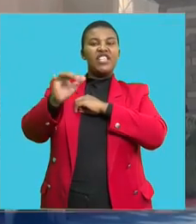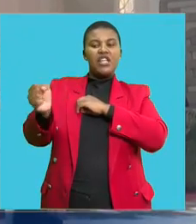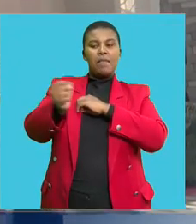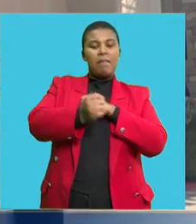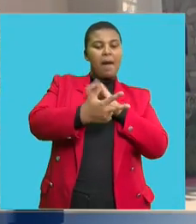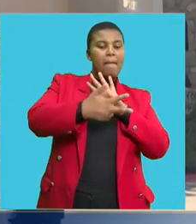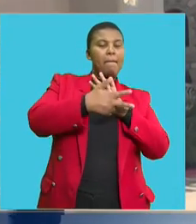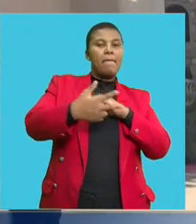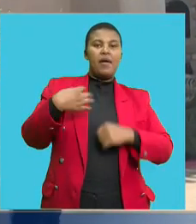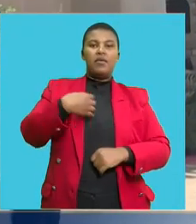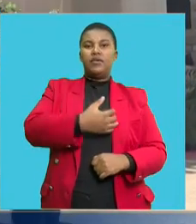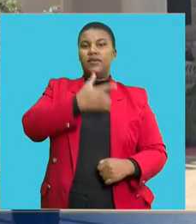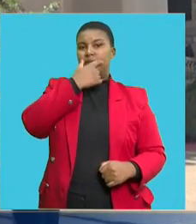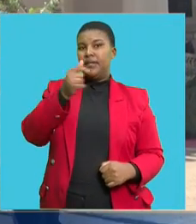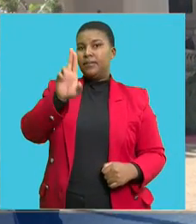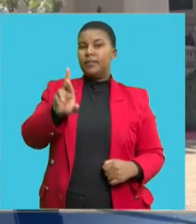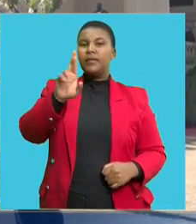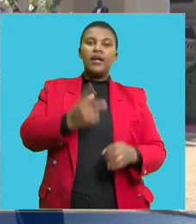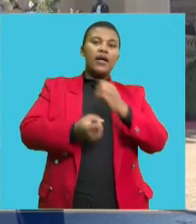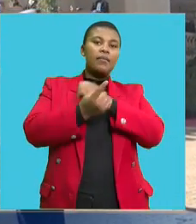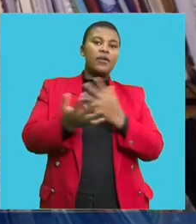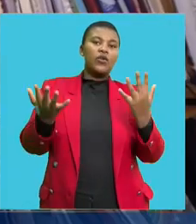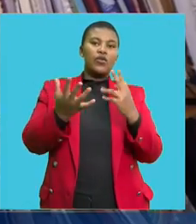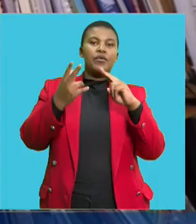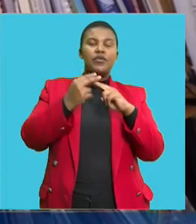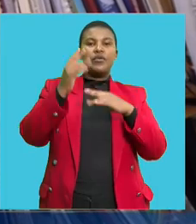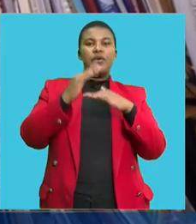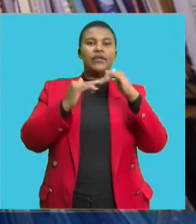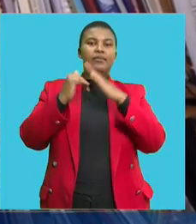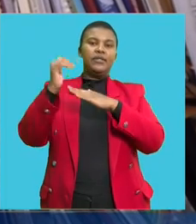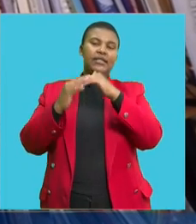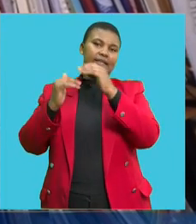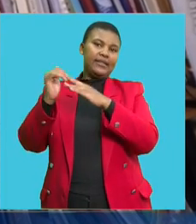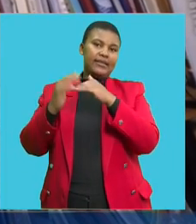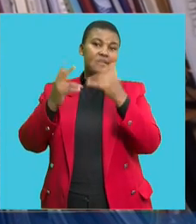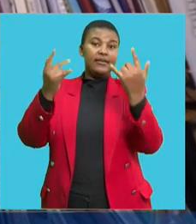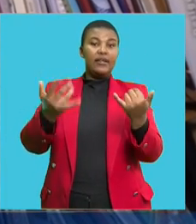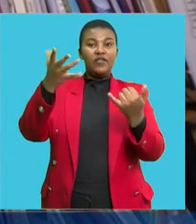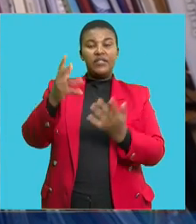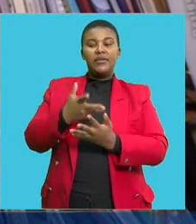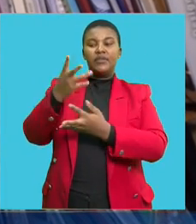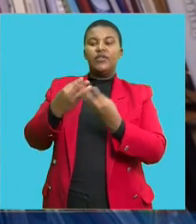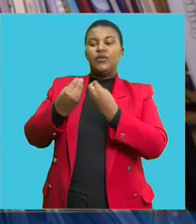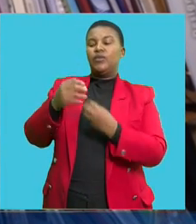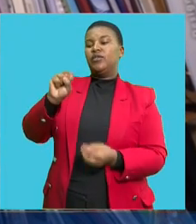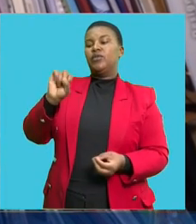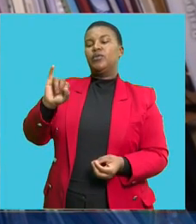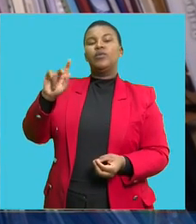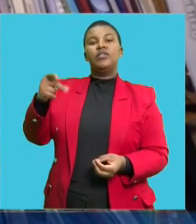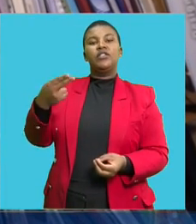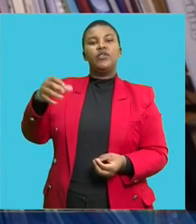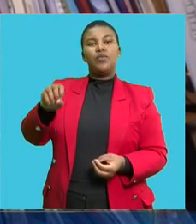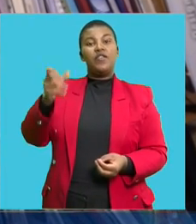wakulele ezindlini zombuso Union Building namuhla sibeke sesiba nengxoxo ekhethekile nomhlaziyi wezepolitiki uSipho